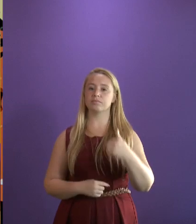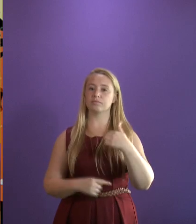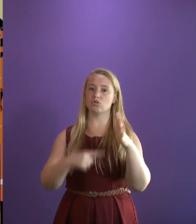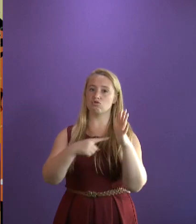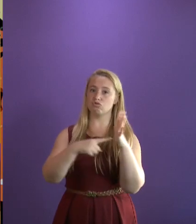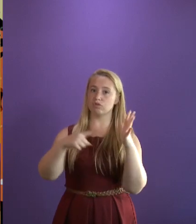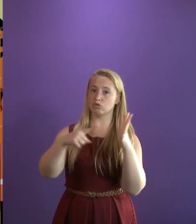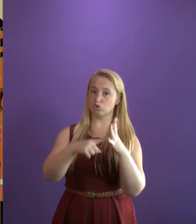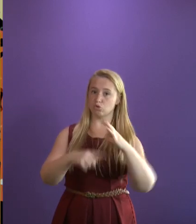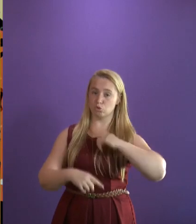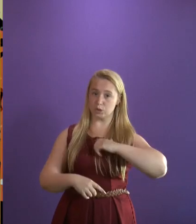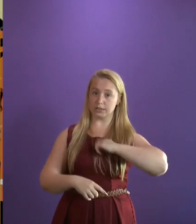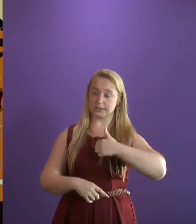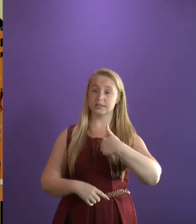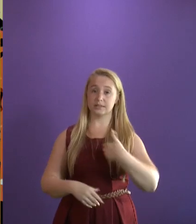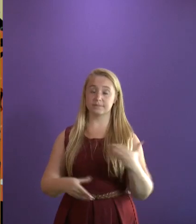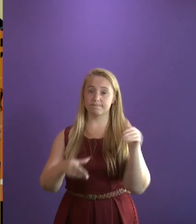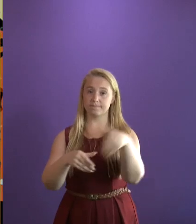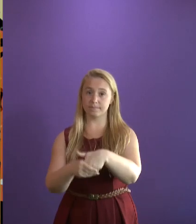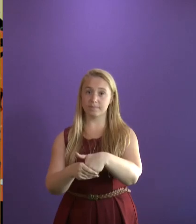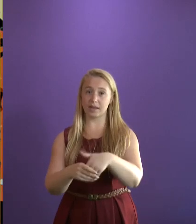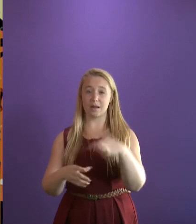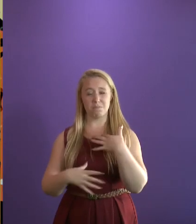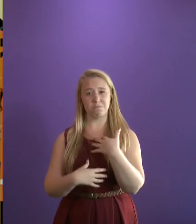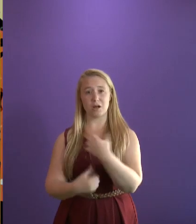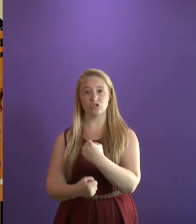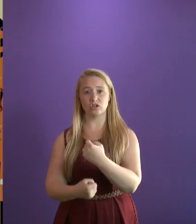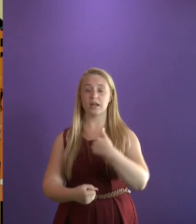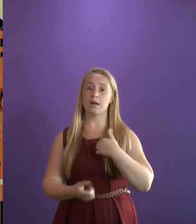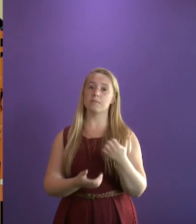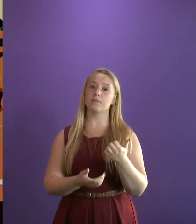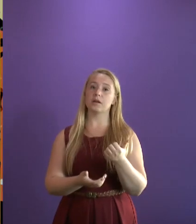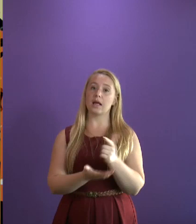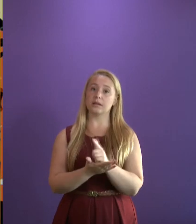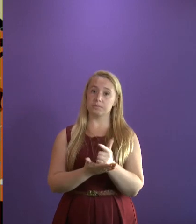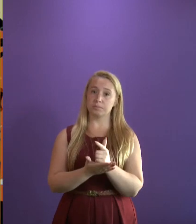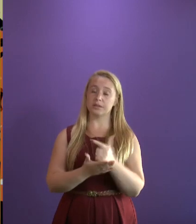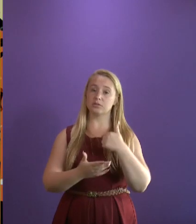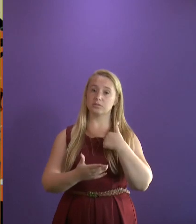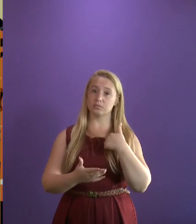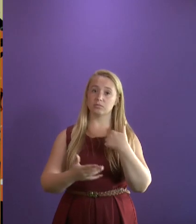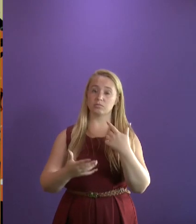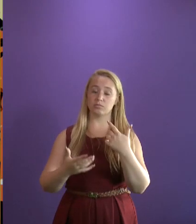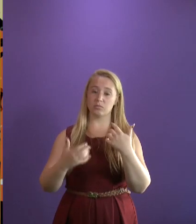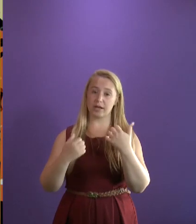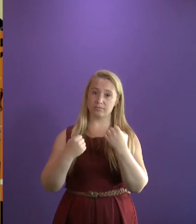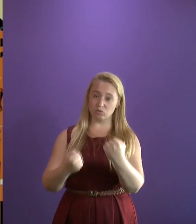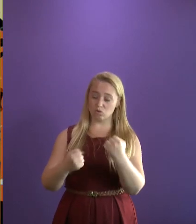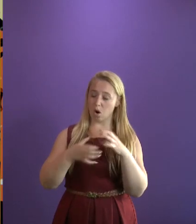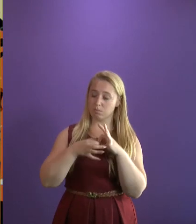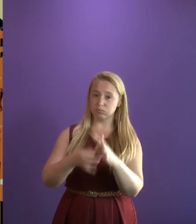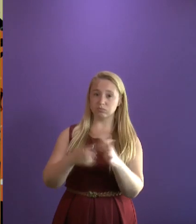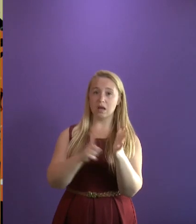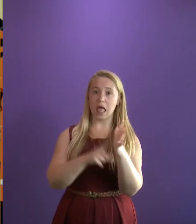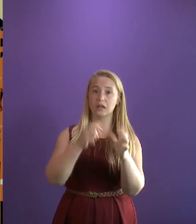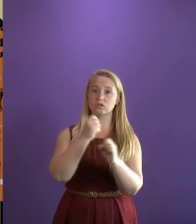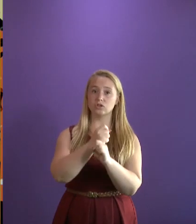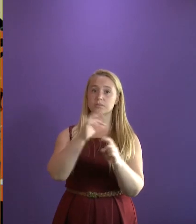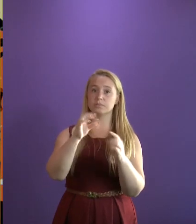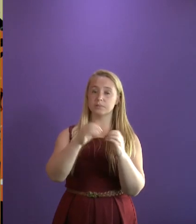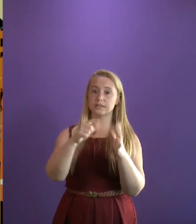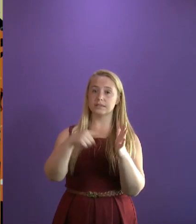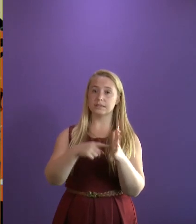passionate about that. And I also, as a gay woman, very passionate about equalities and do lots of work in the LGBT community.